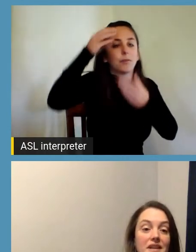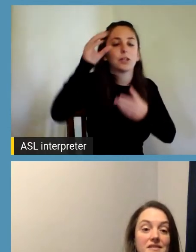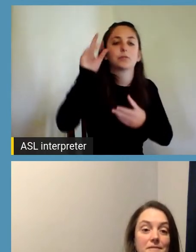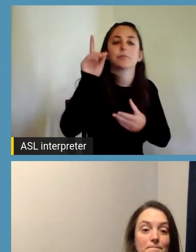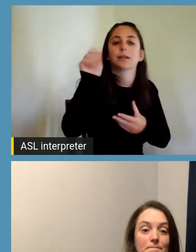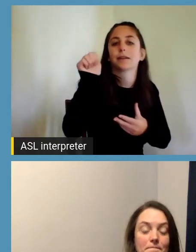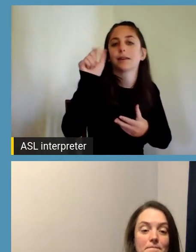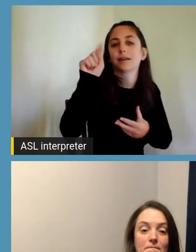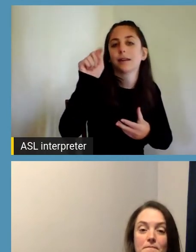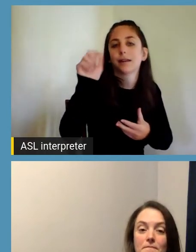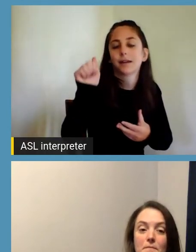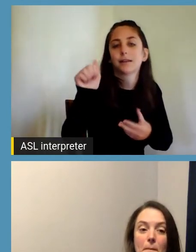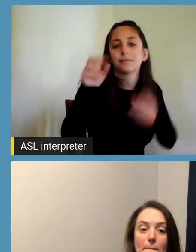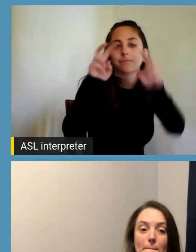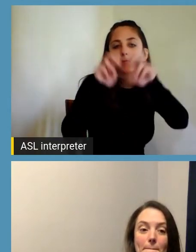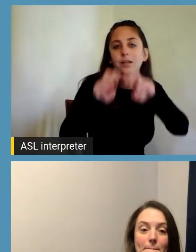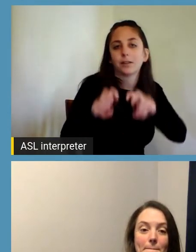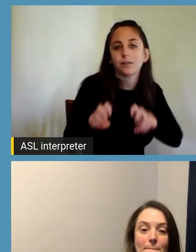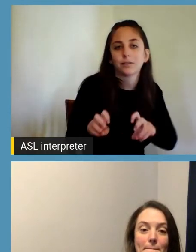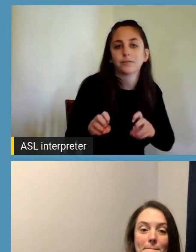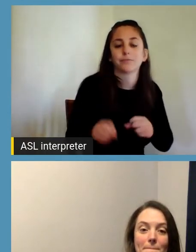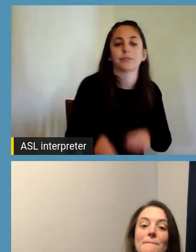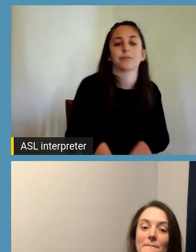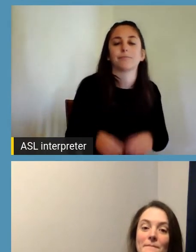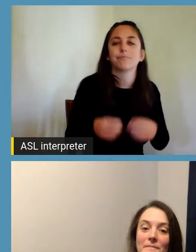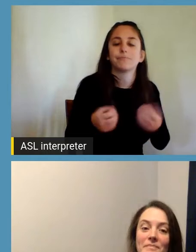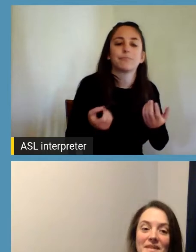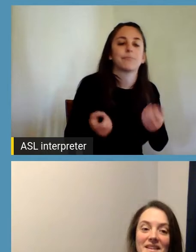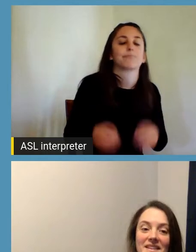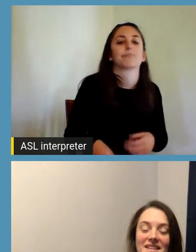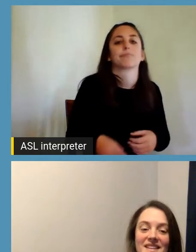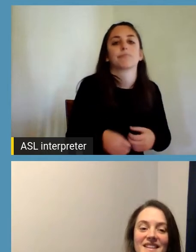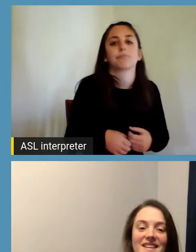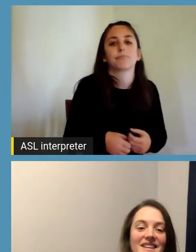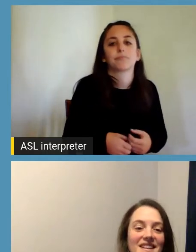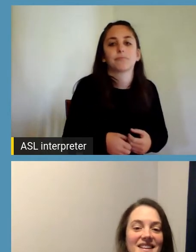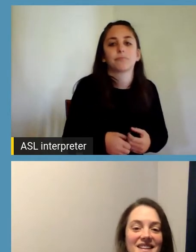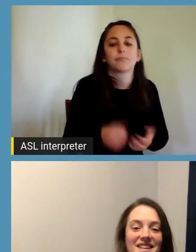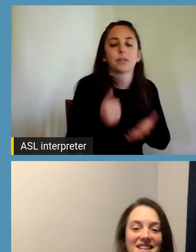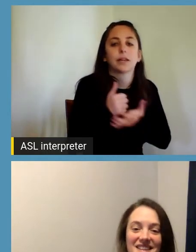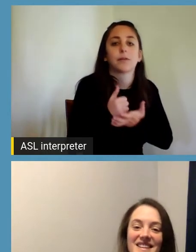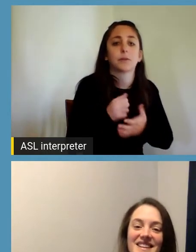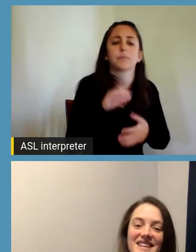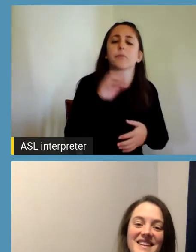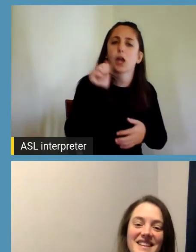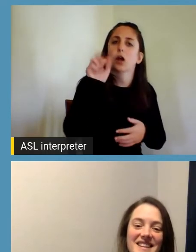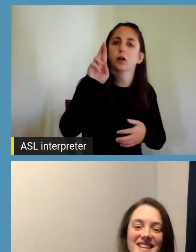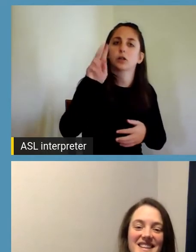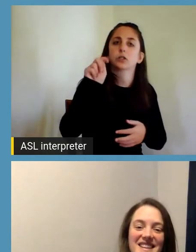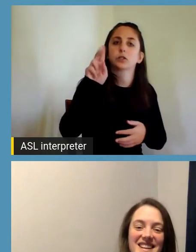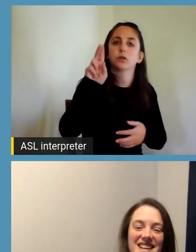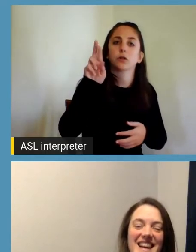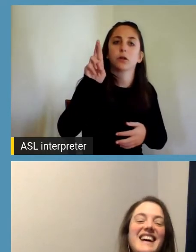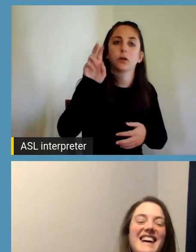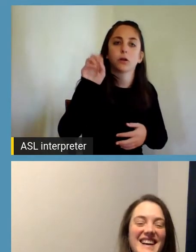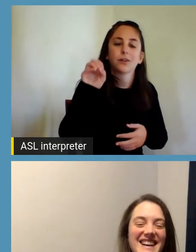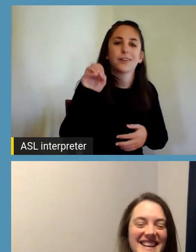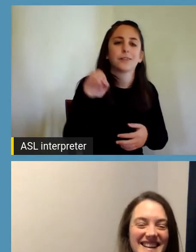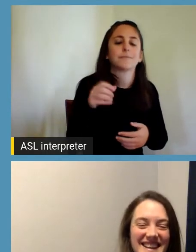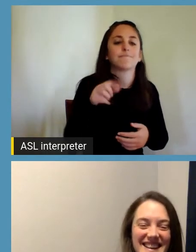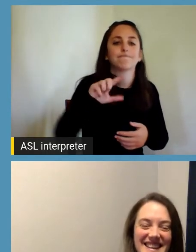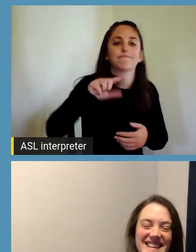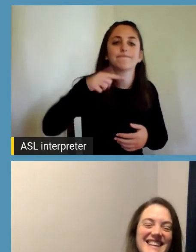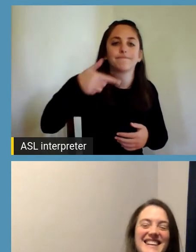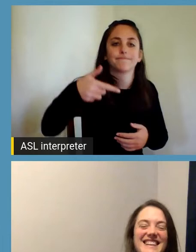support my case. I also want to answer that one as well. And sorry for nodding aggressively. I'm very,